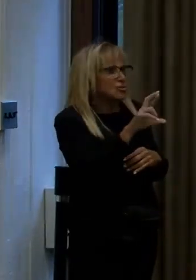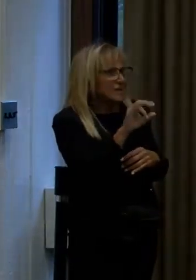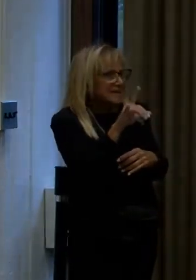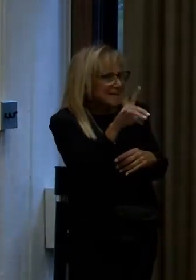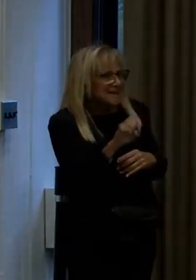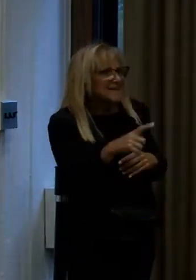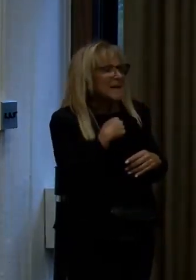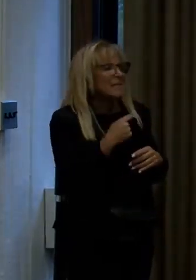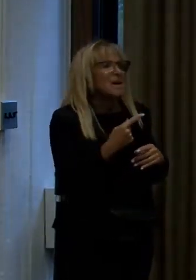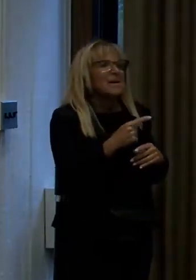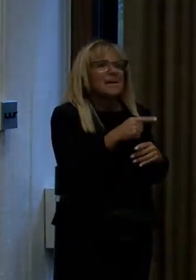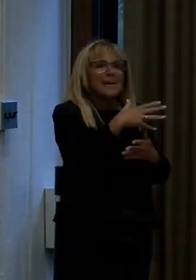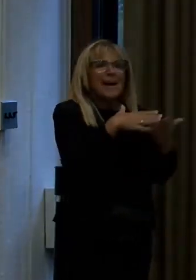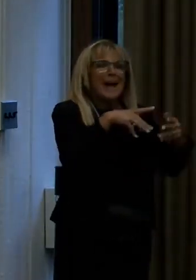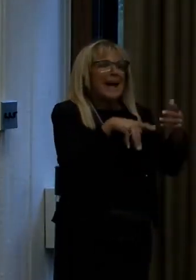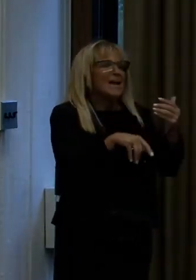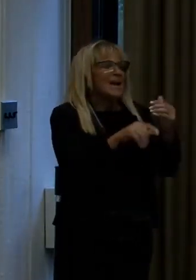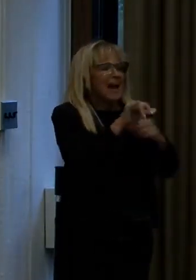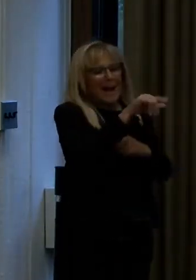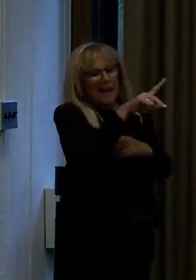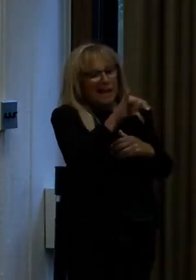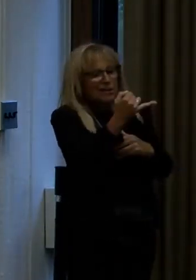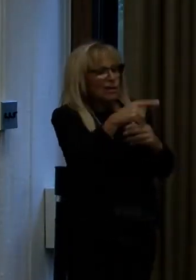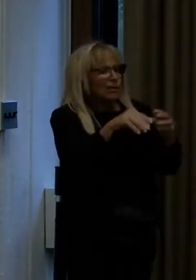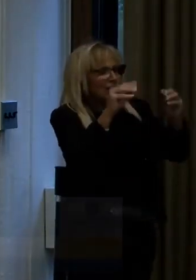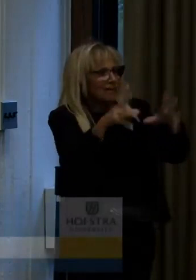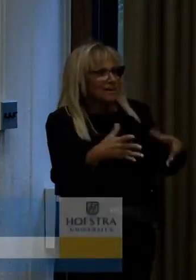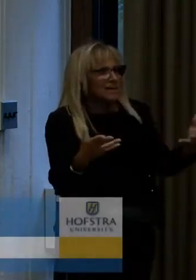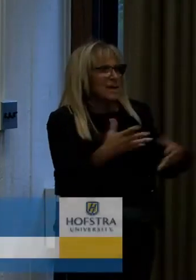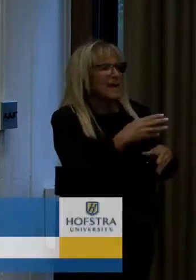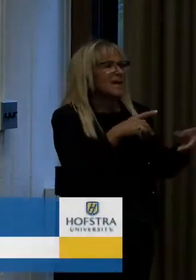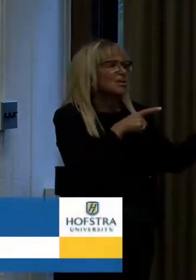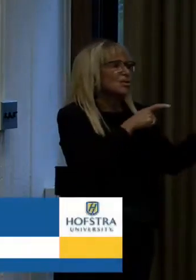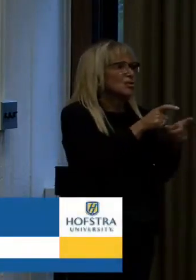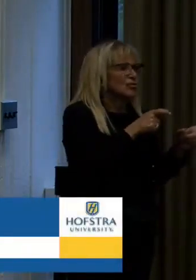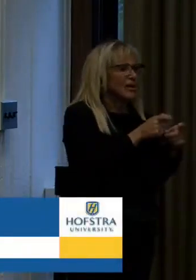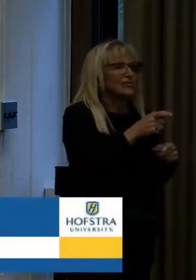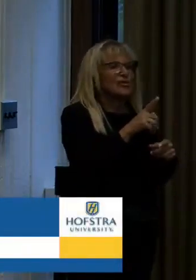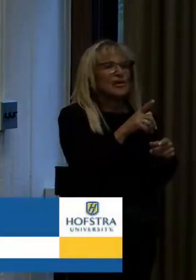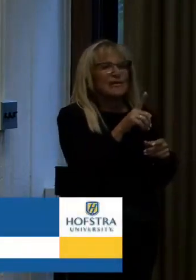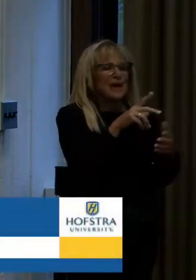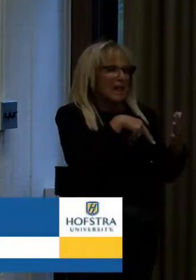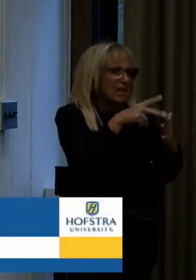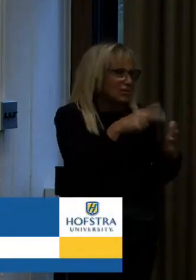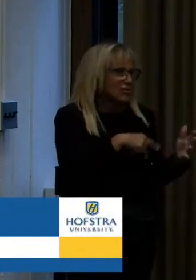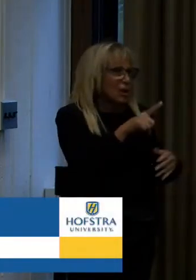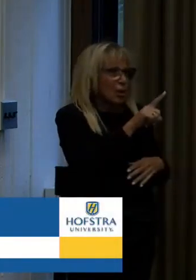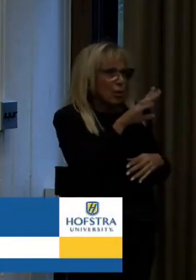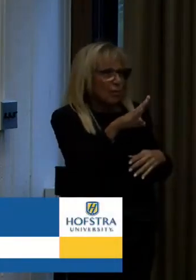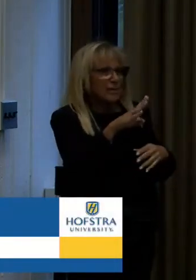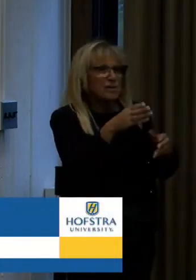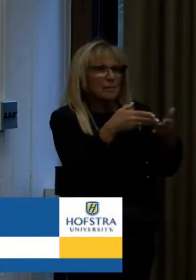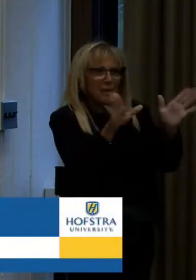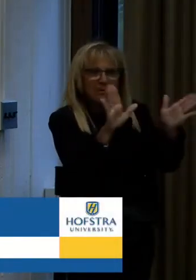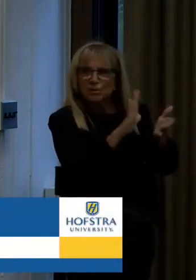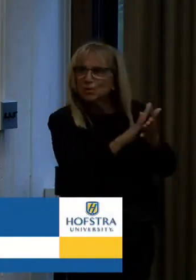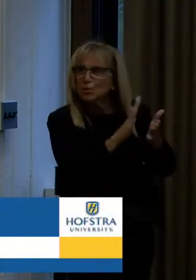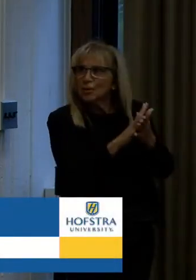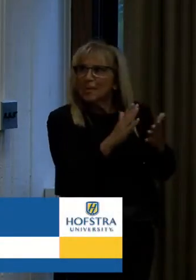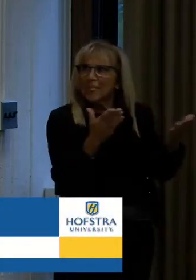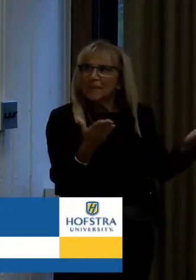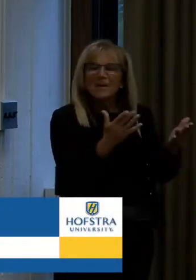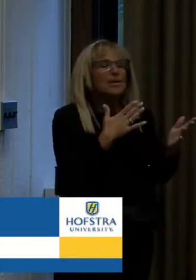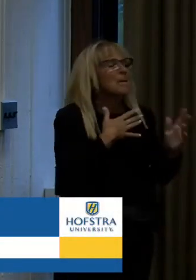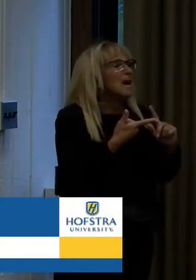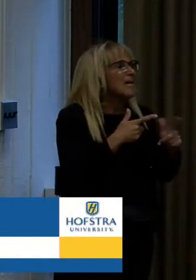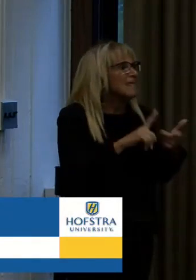professor here at Hofstra University. I'm also the director of literacy in Long Beach Public Schools. And as I said, I'm joined with